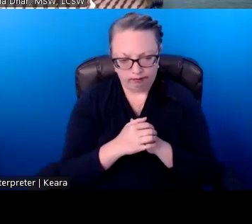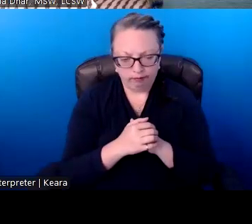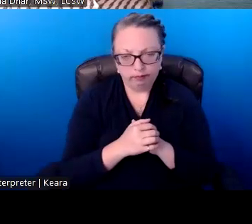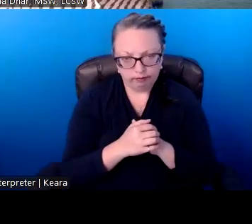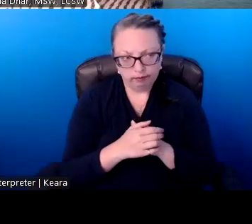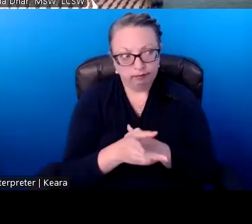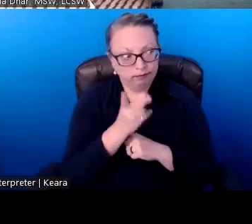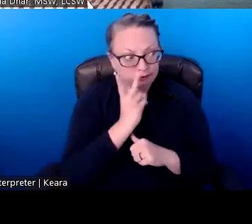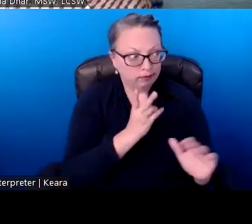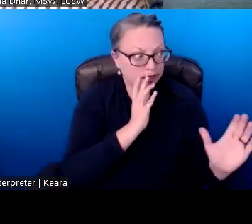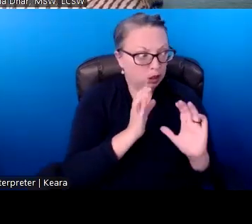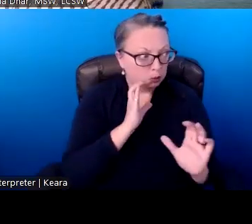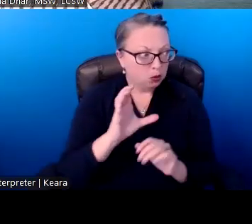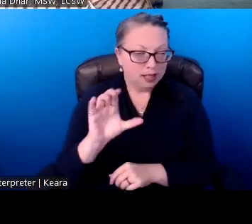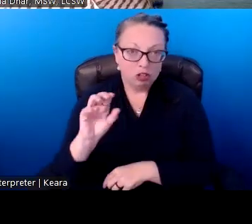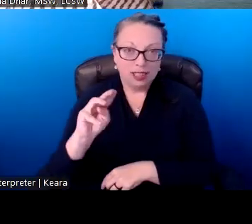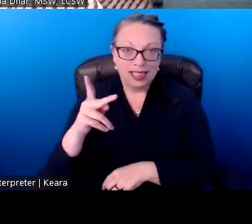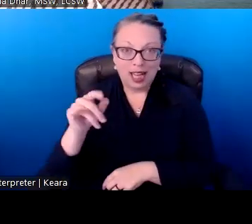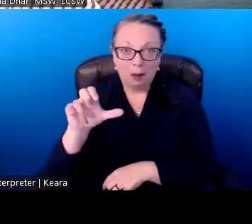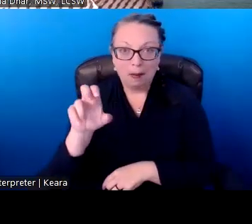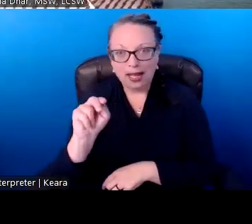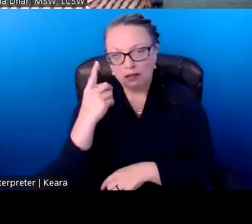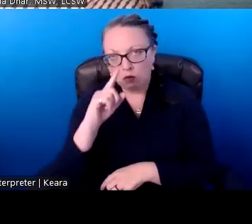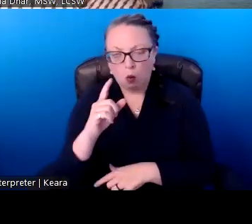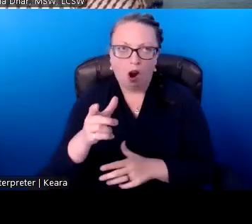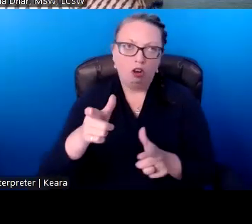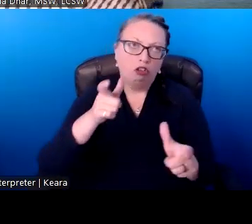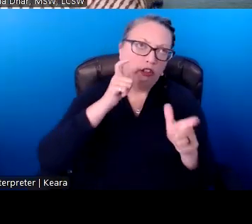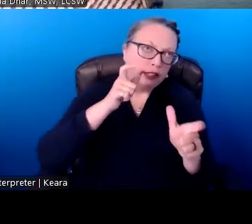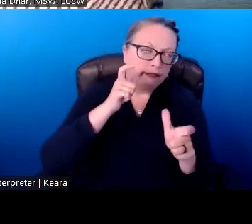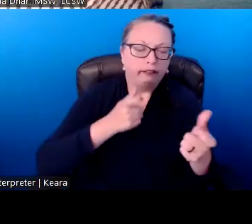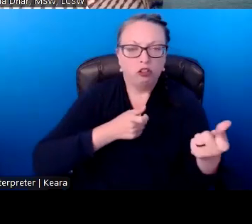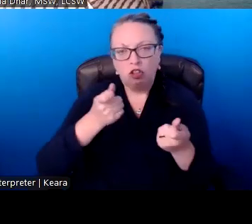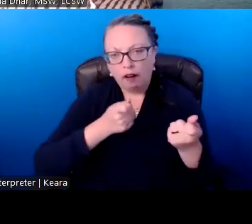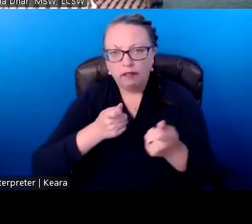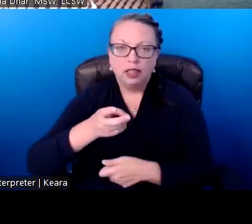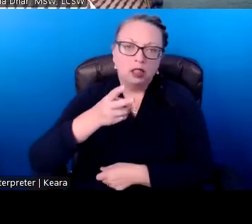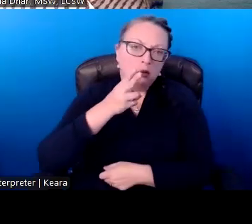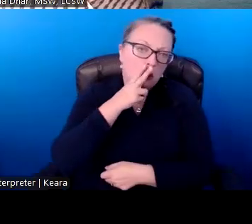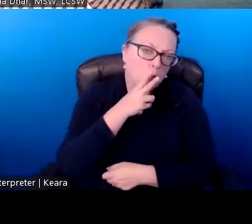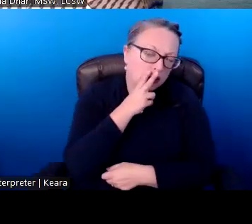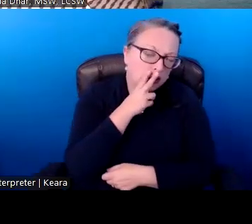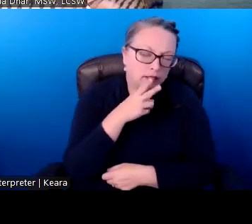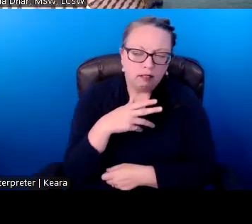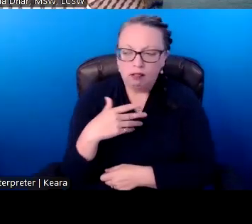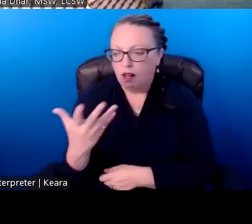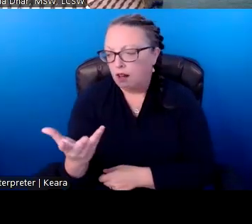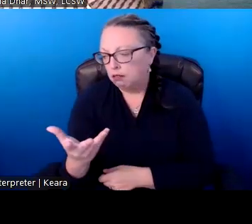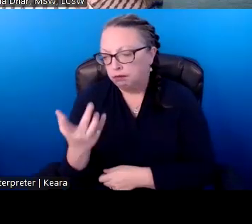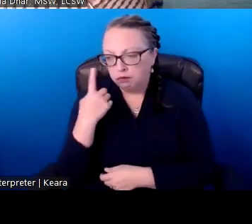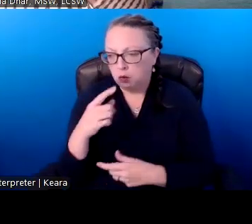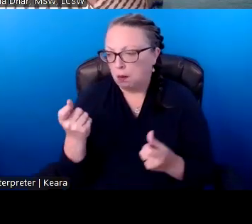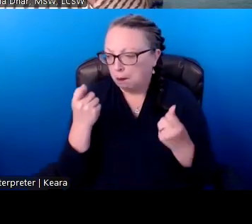these communication campaigns for drinking and driving. I see for smoking, you know, for many